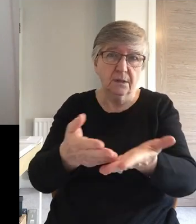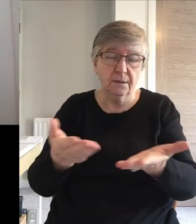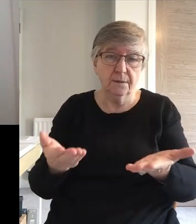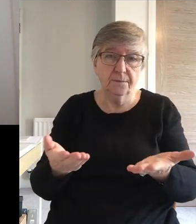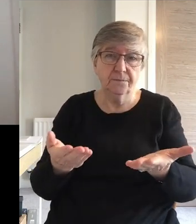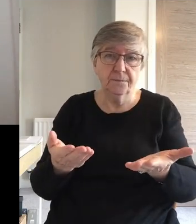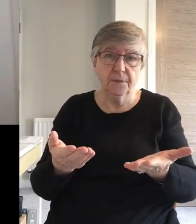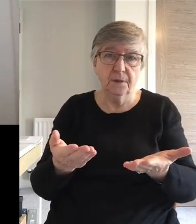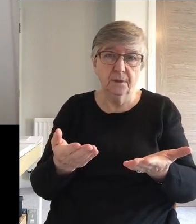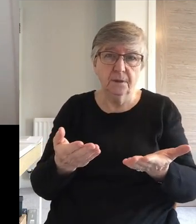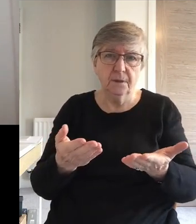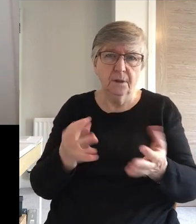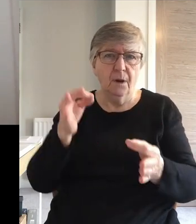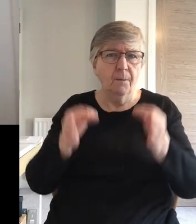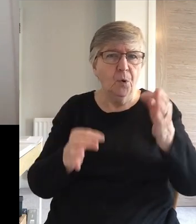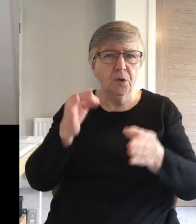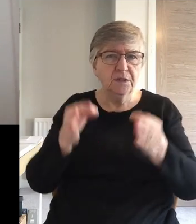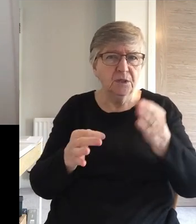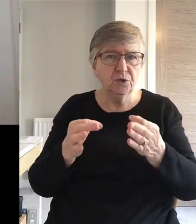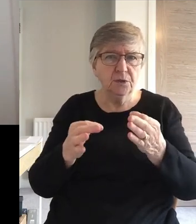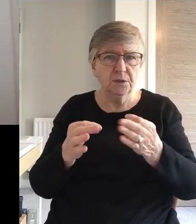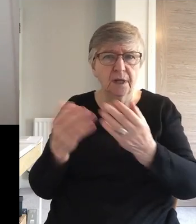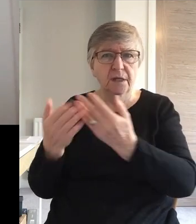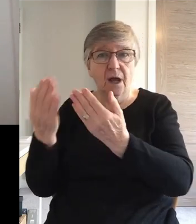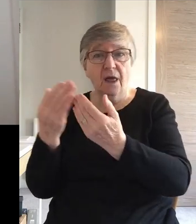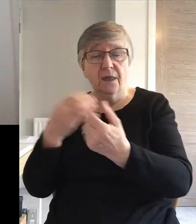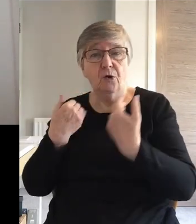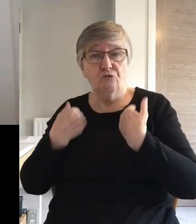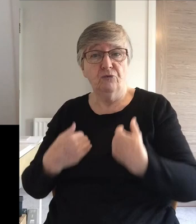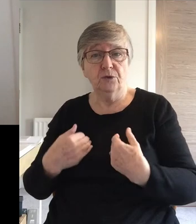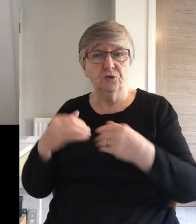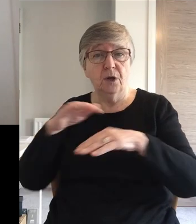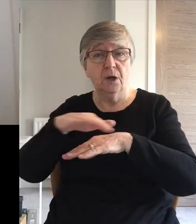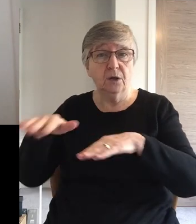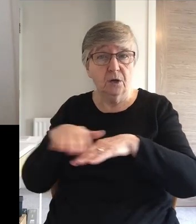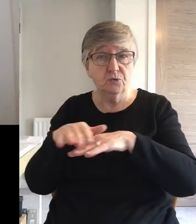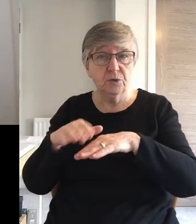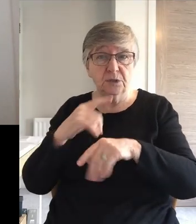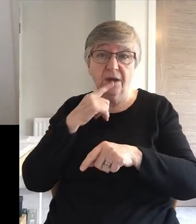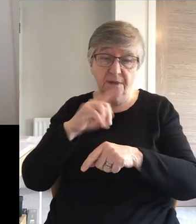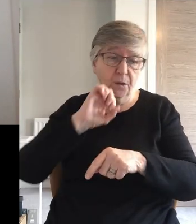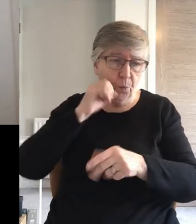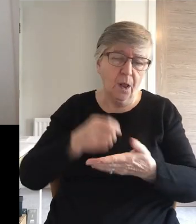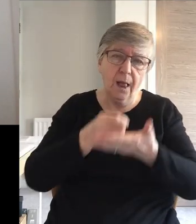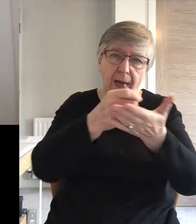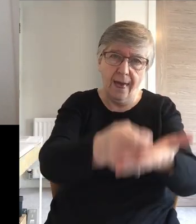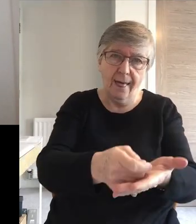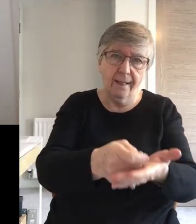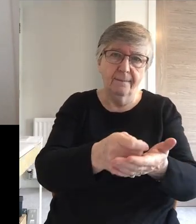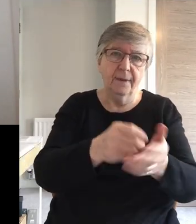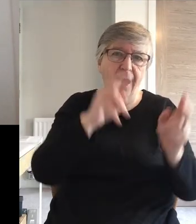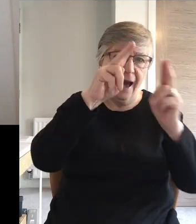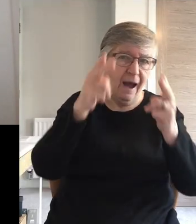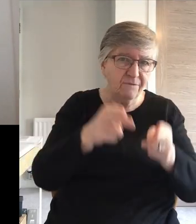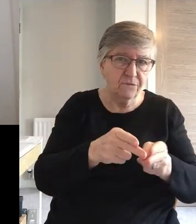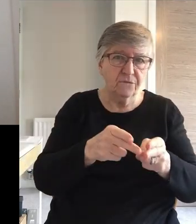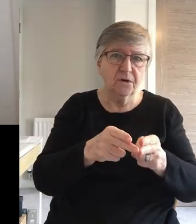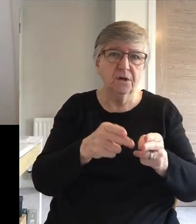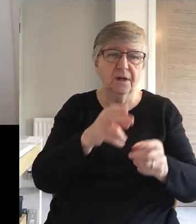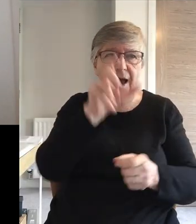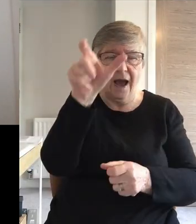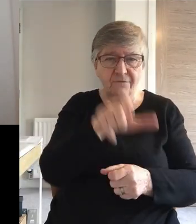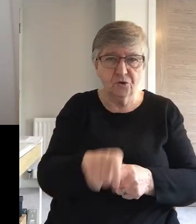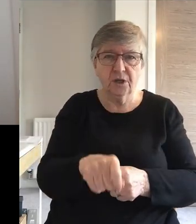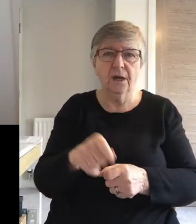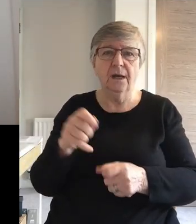Politicians in developed countries have pledged money to help the situation in Africa, Asia, South America. But